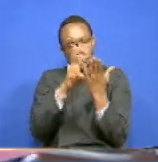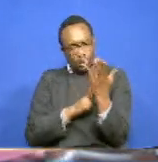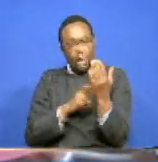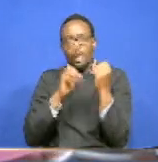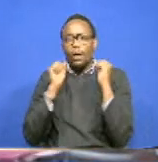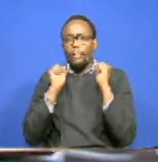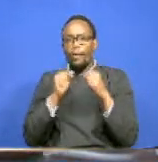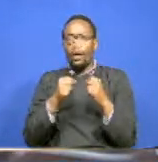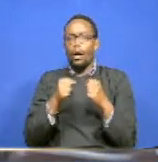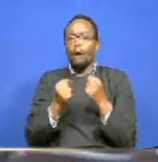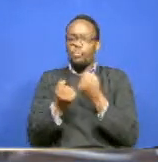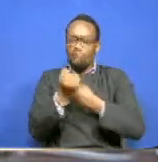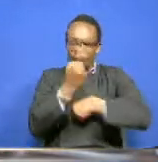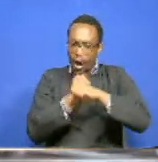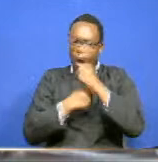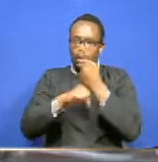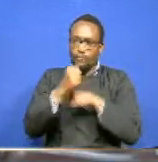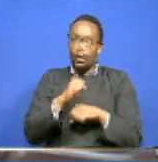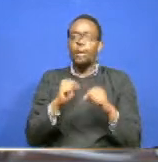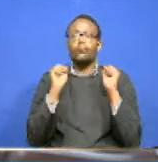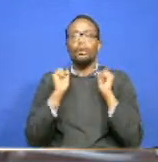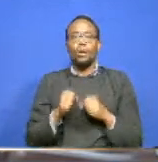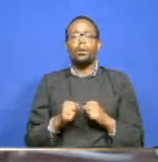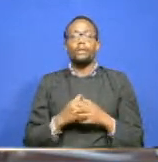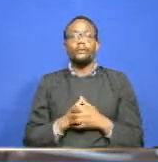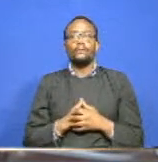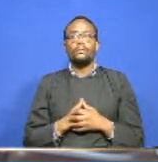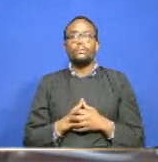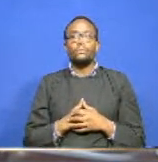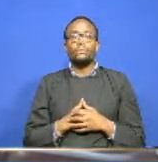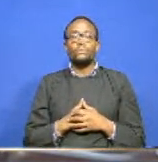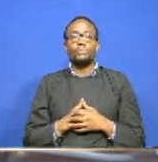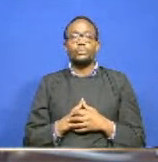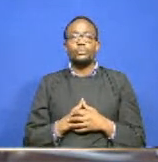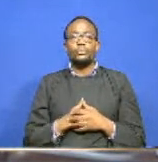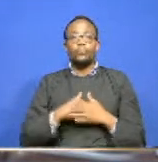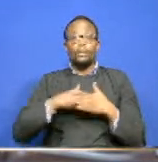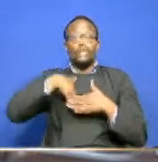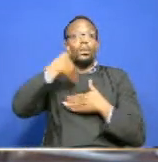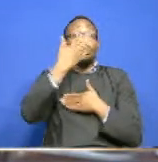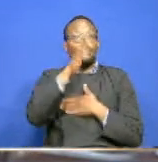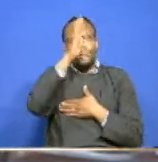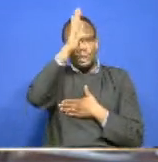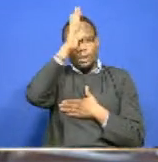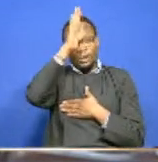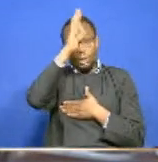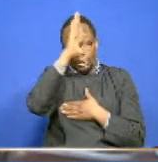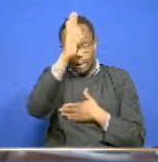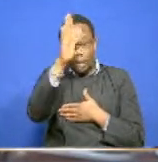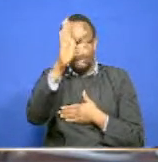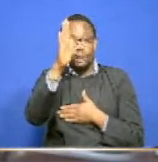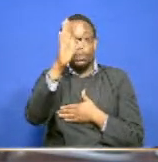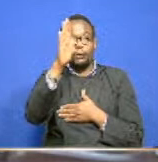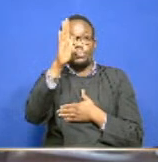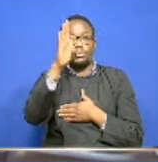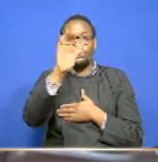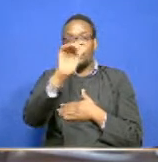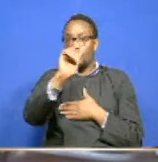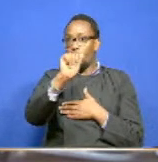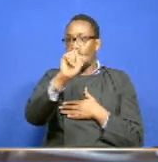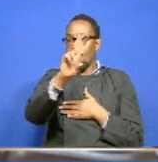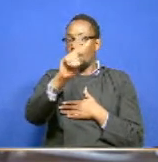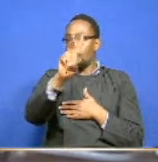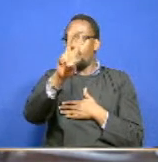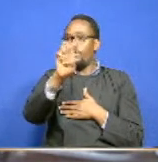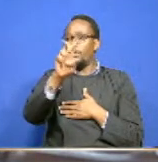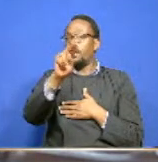participate accordingly. Allow me to tell you about next Sunday. Next Sunday will be our Advent Sunday,